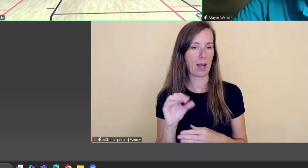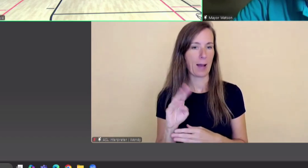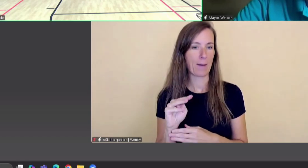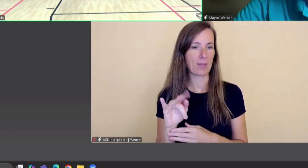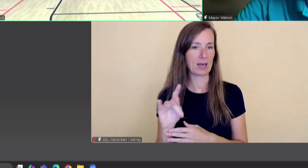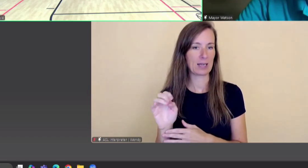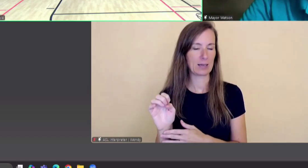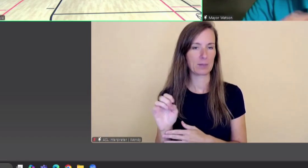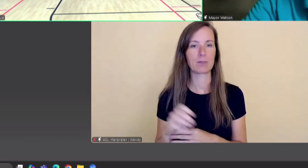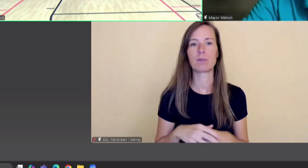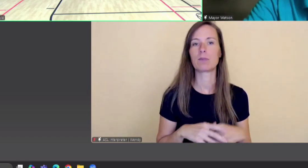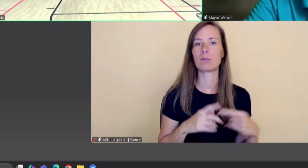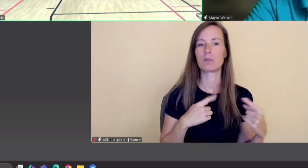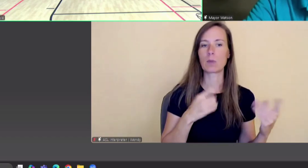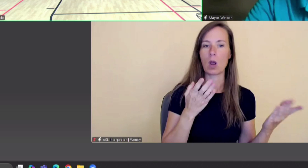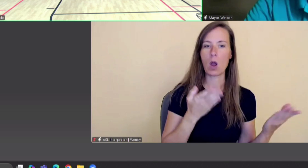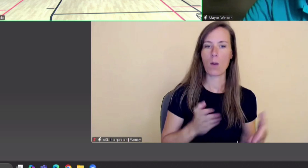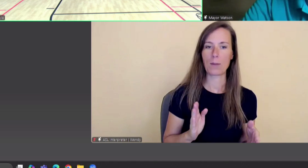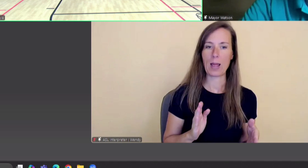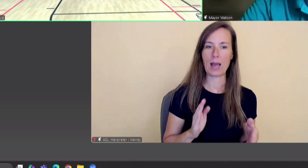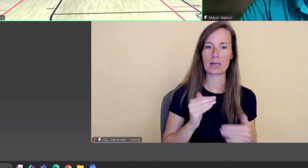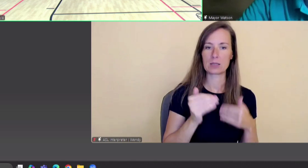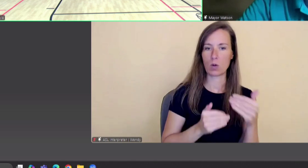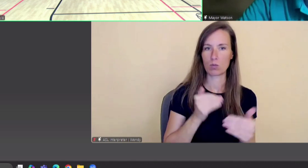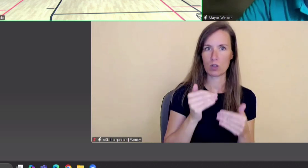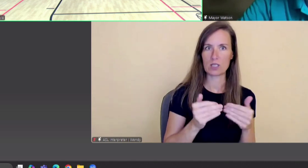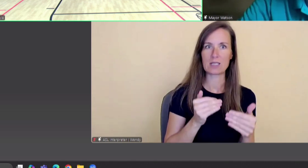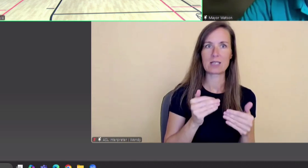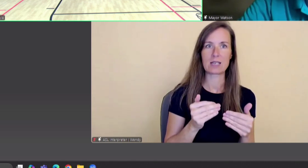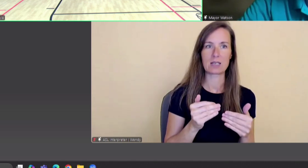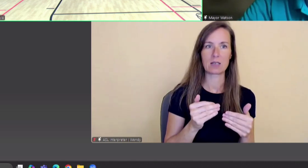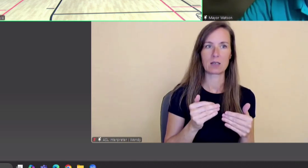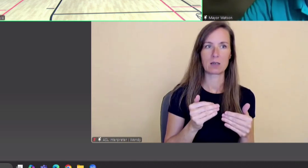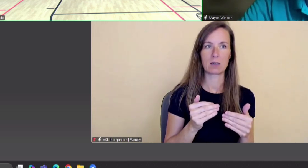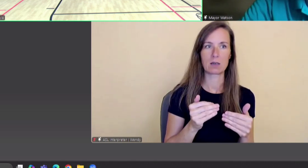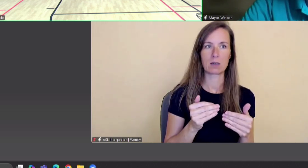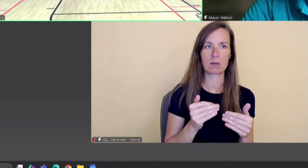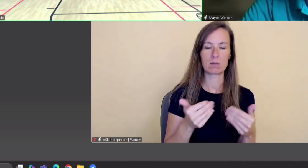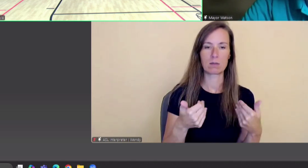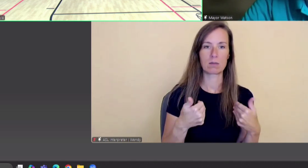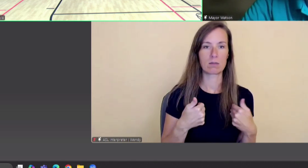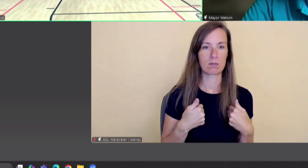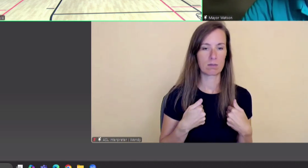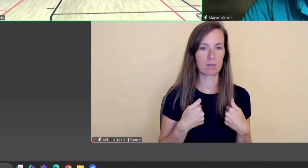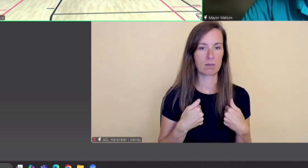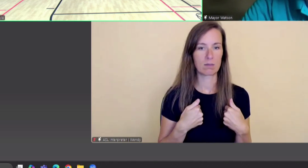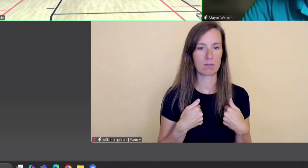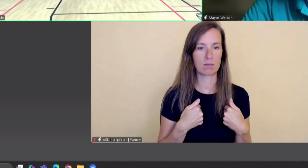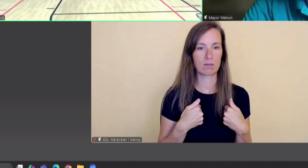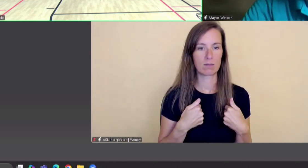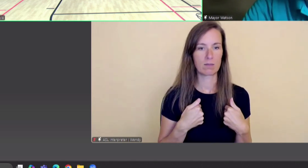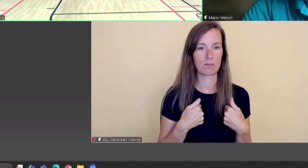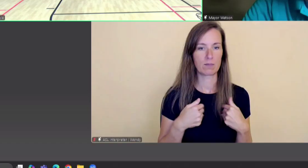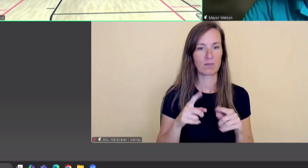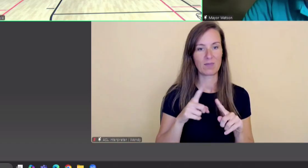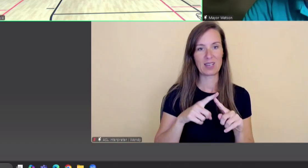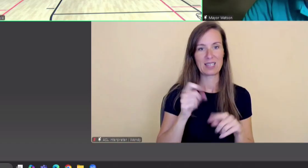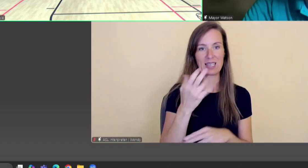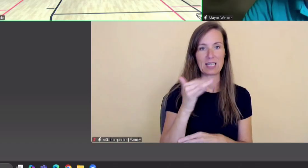Plans are proceeding apace. We have a sort of the T-shirt design is in